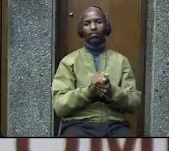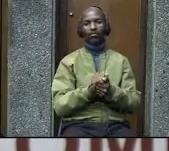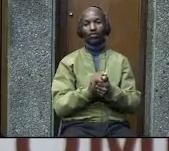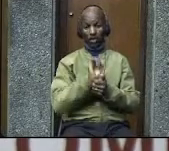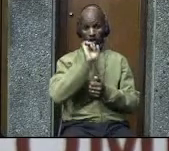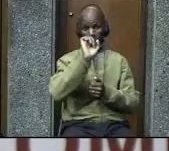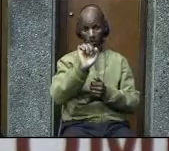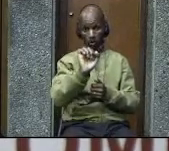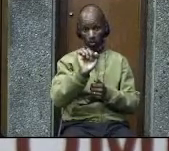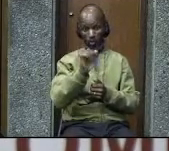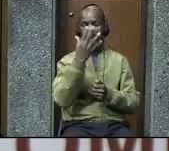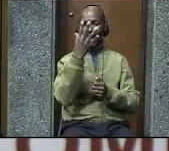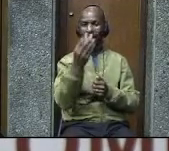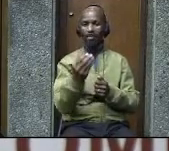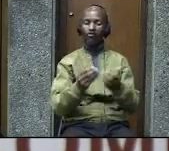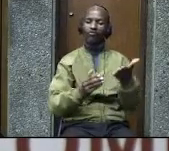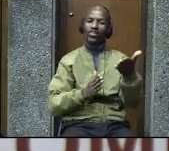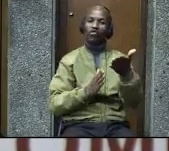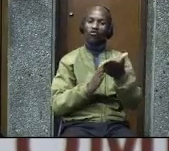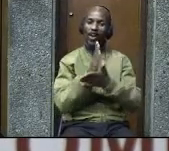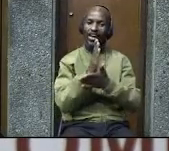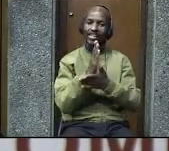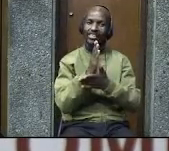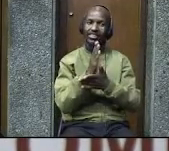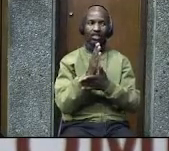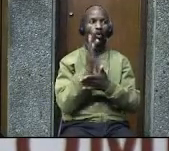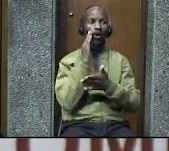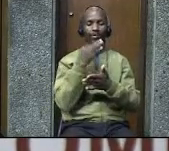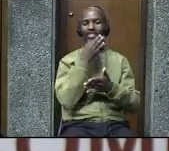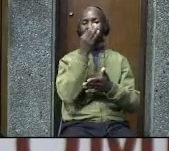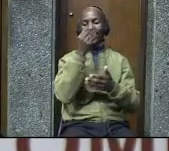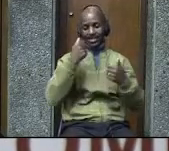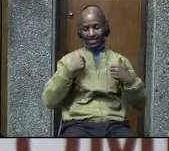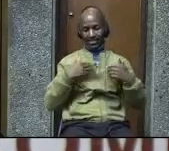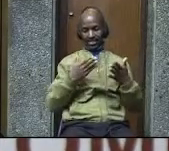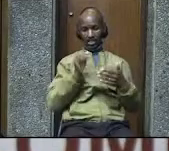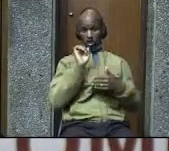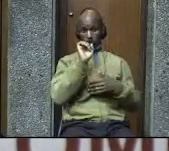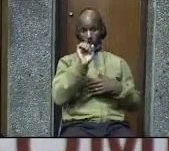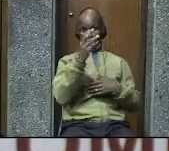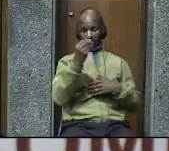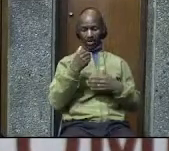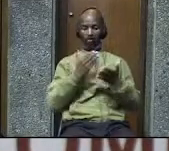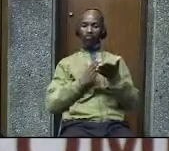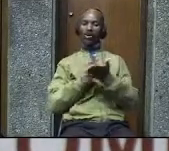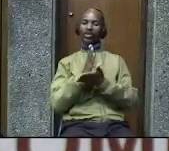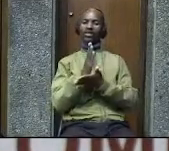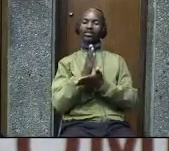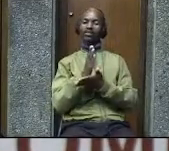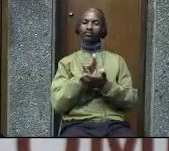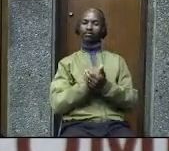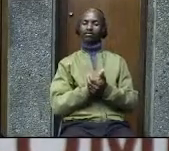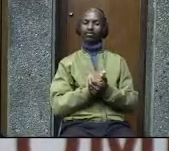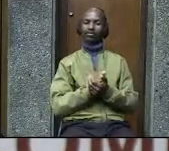you also have a right, like I said when I started, that